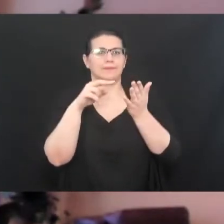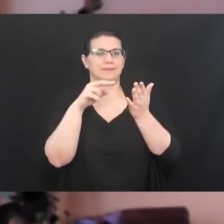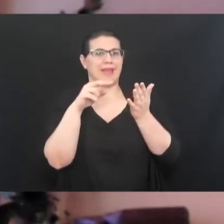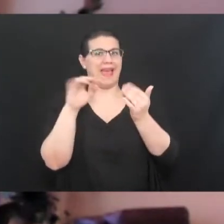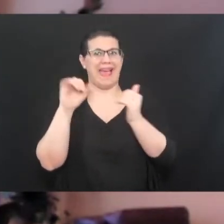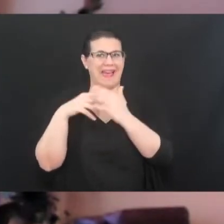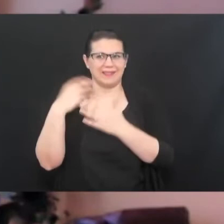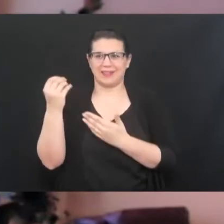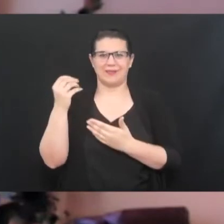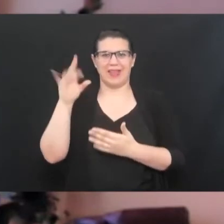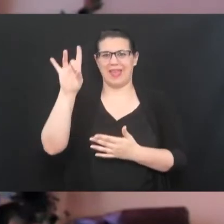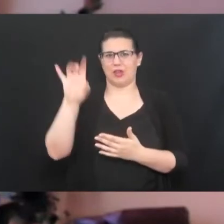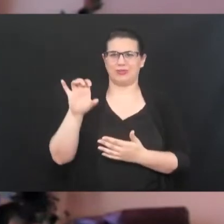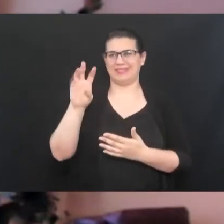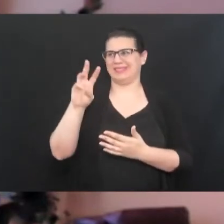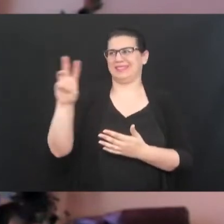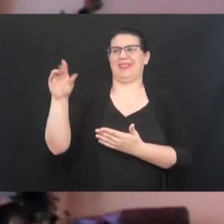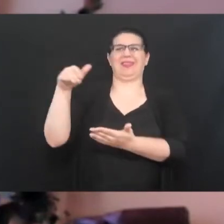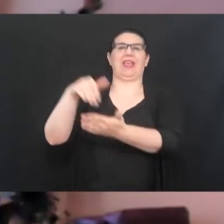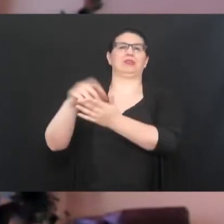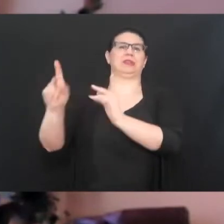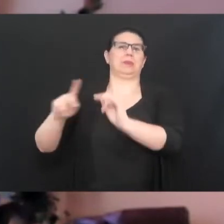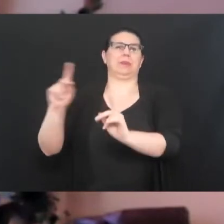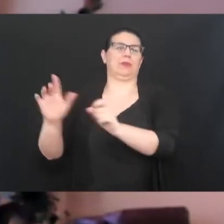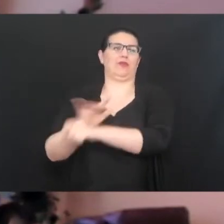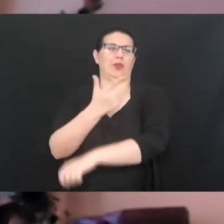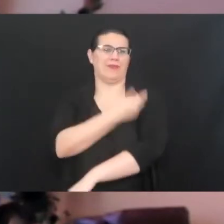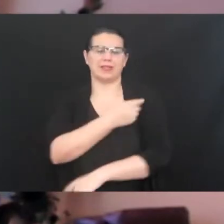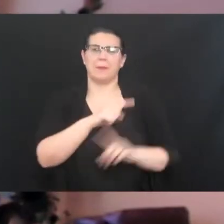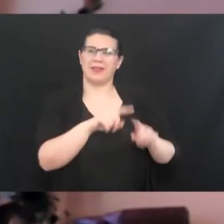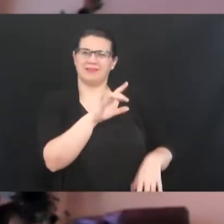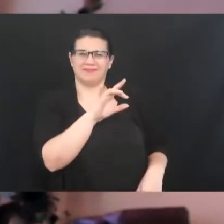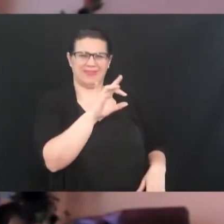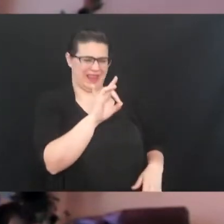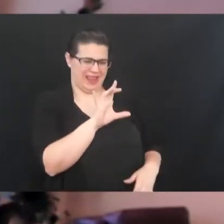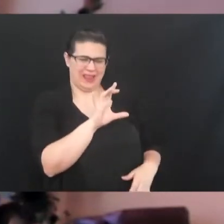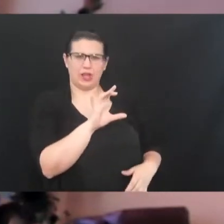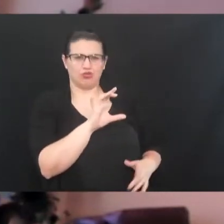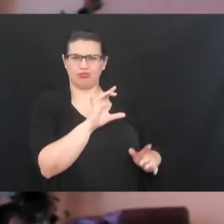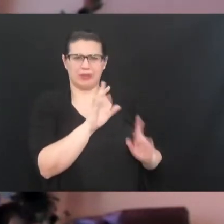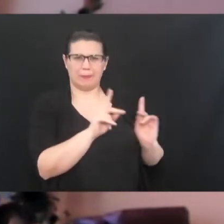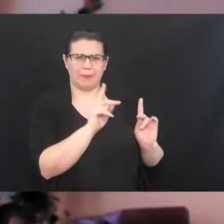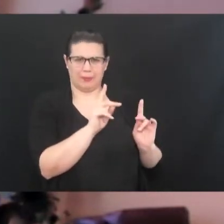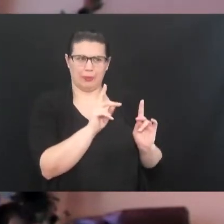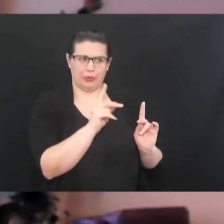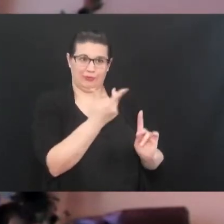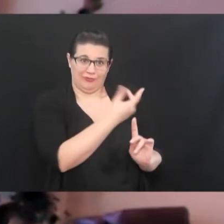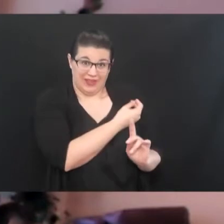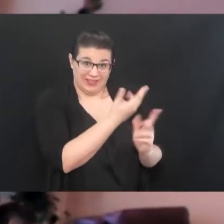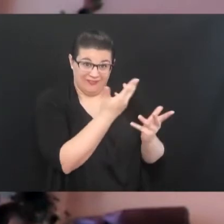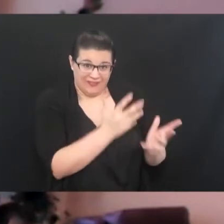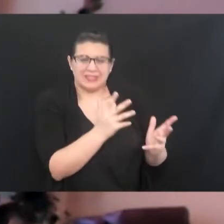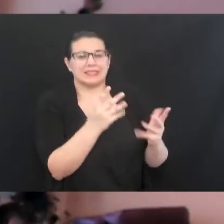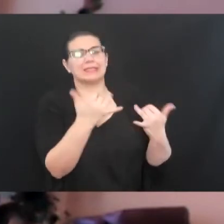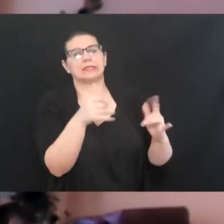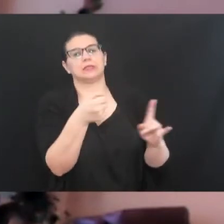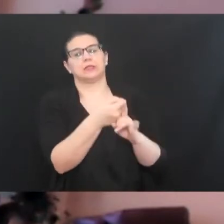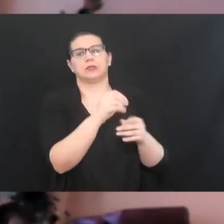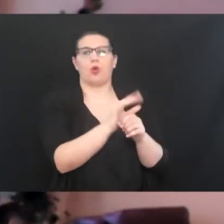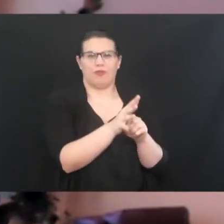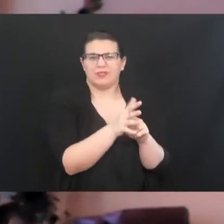866,350 fully vaccinated West Virginians. So the vaccine in West Virginia right now is felt to